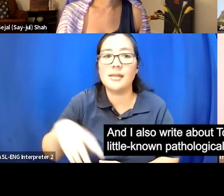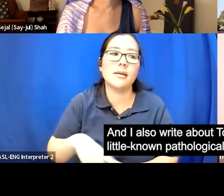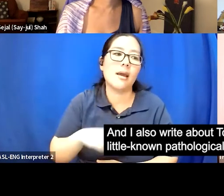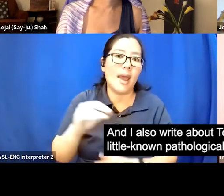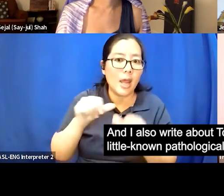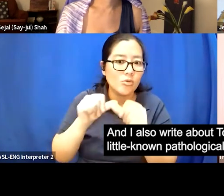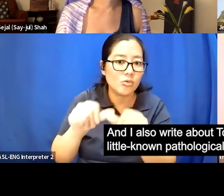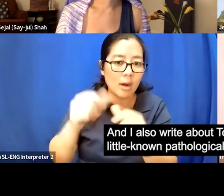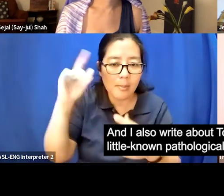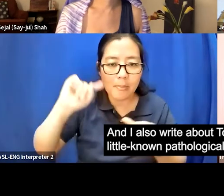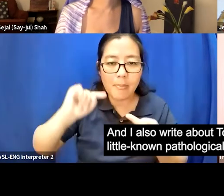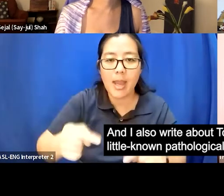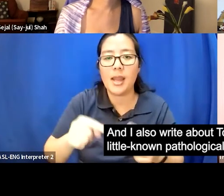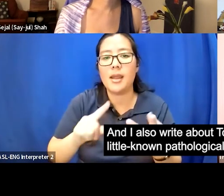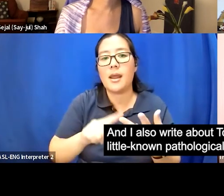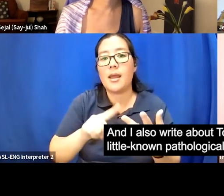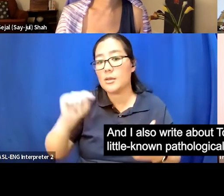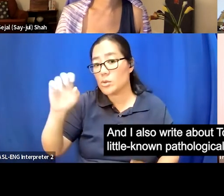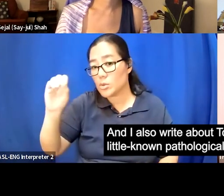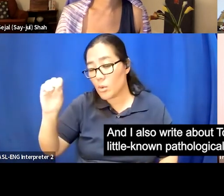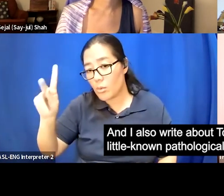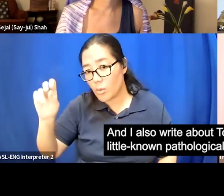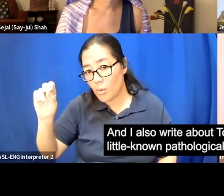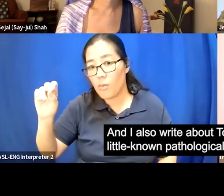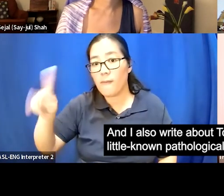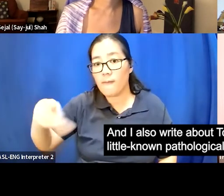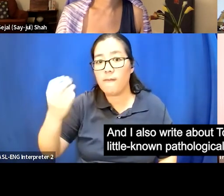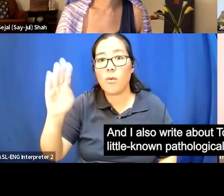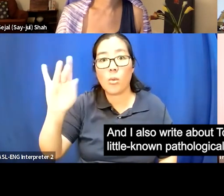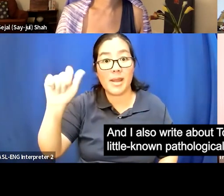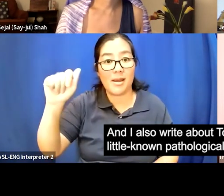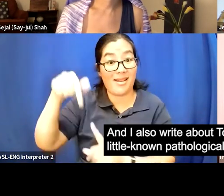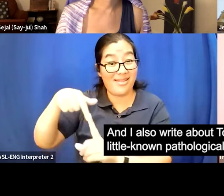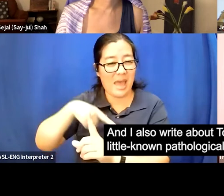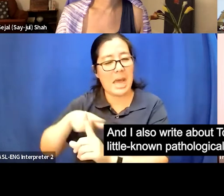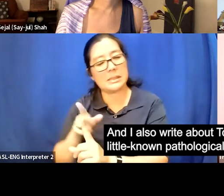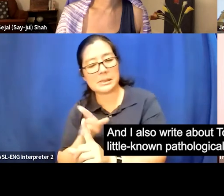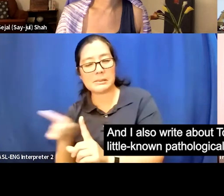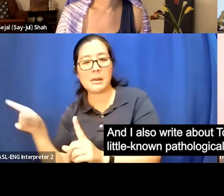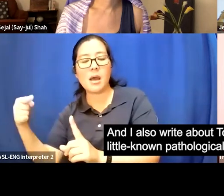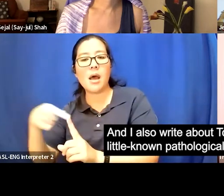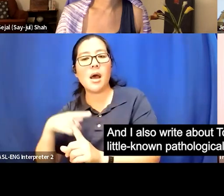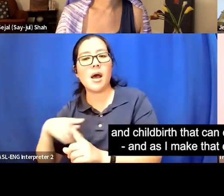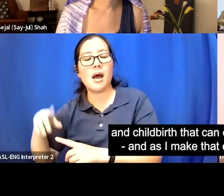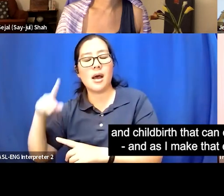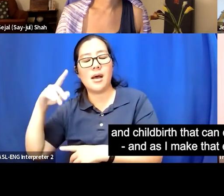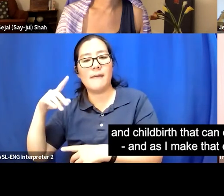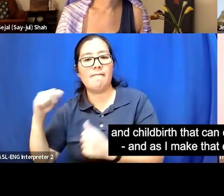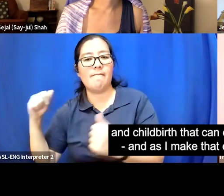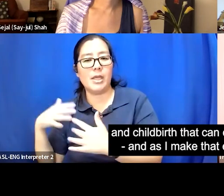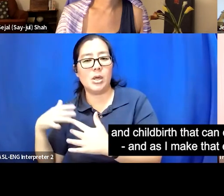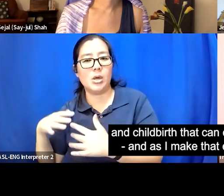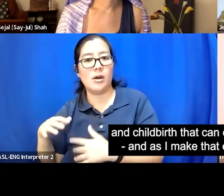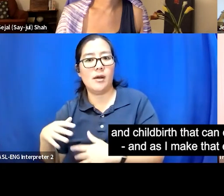write about tocophobia, which is a little known pathological phobia of pregnancy and